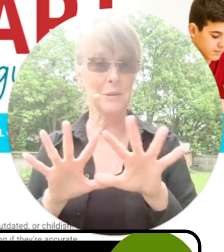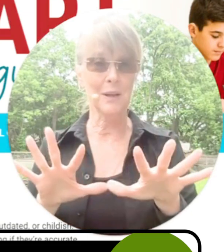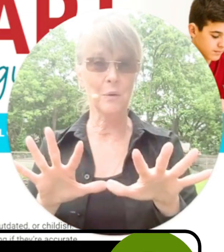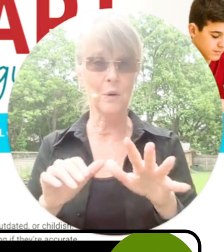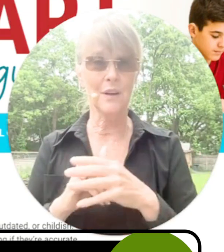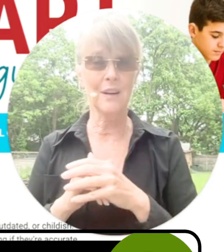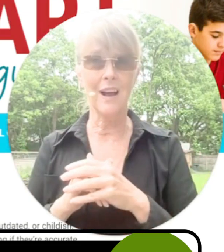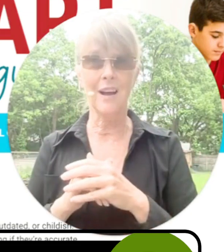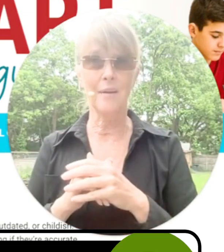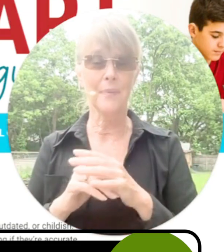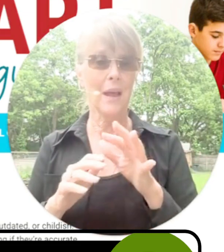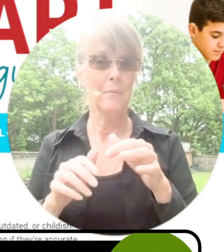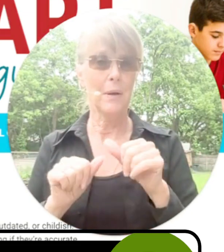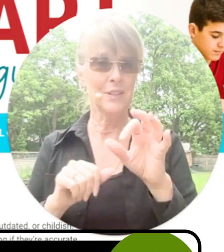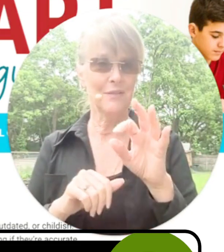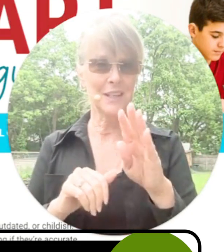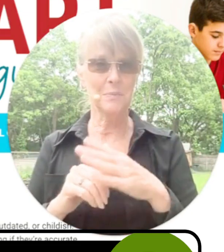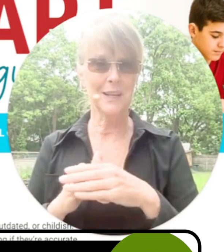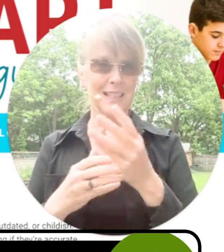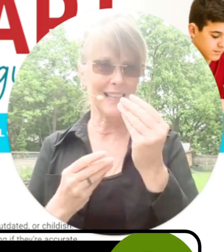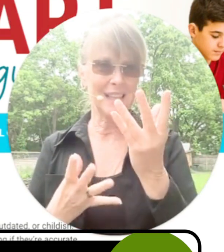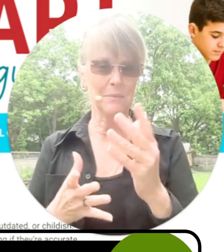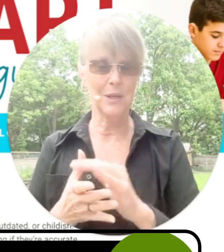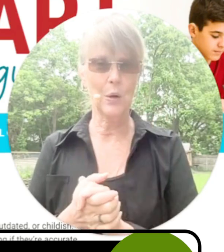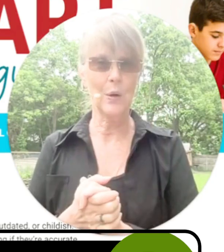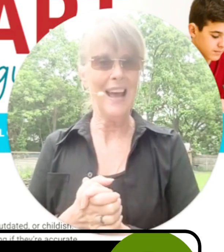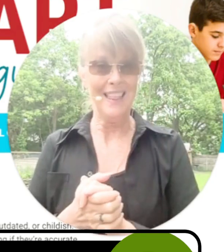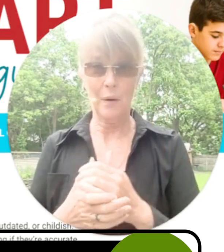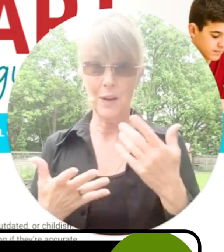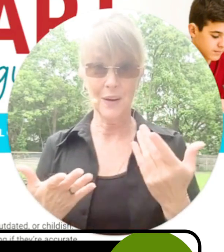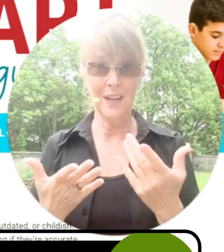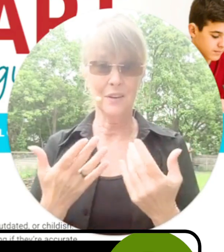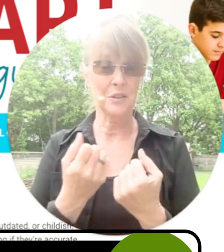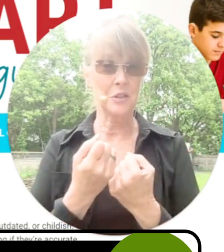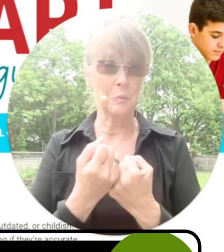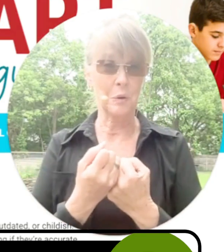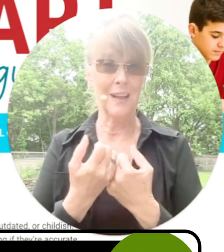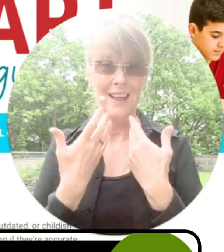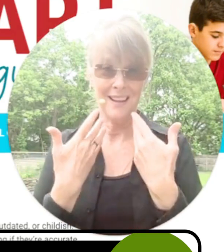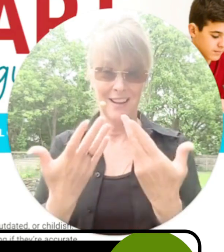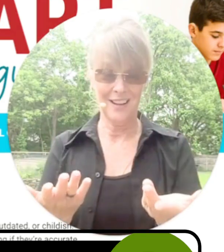help us spread the word. Post in Facebook to let them know that we are here